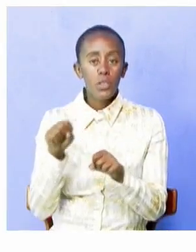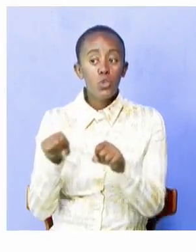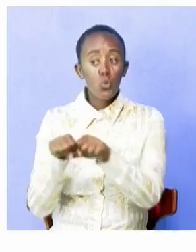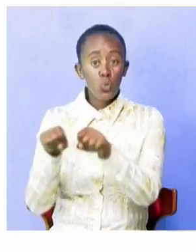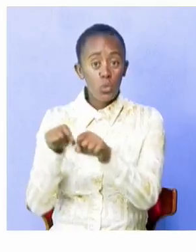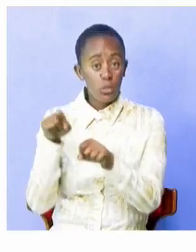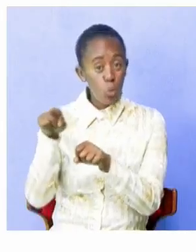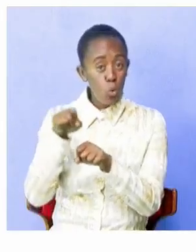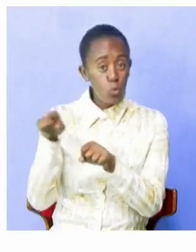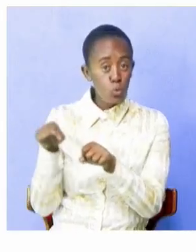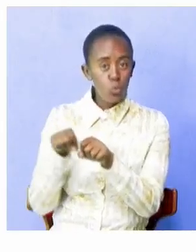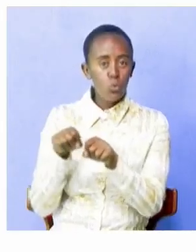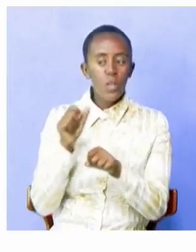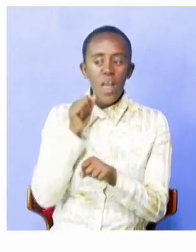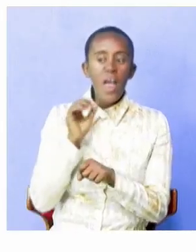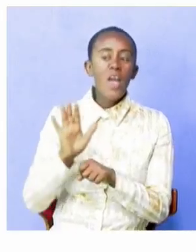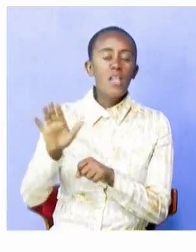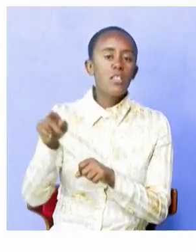are hers.